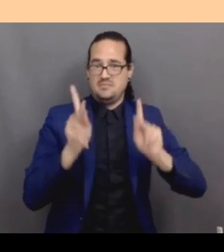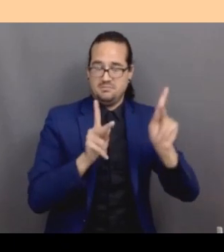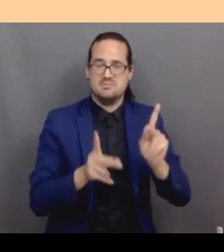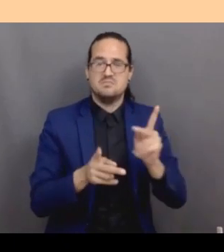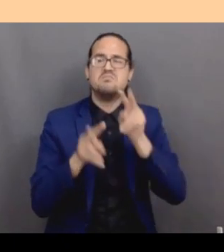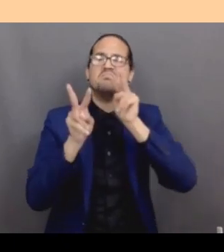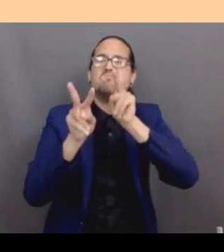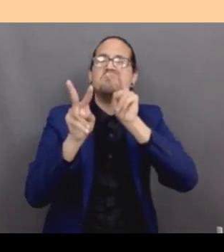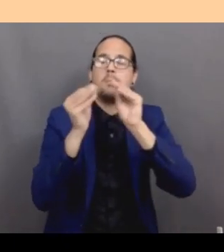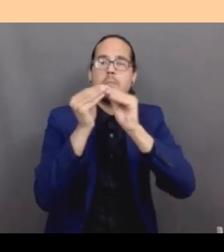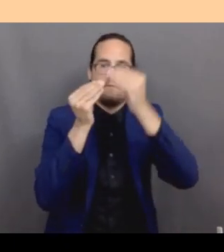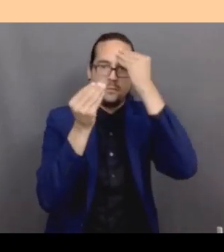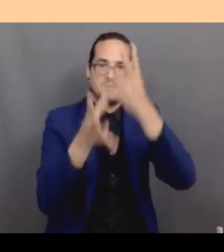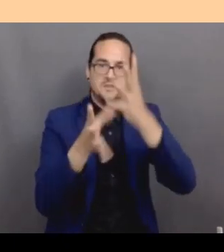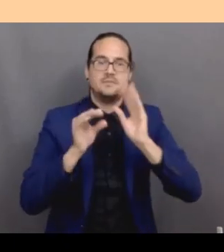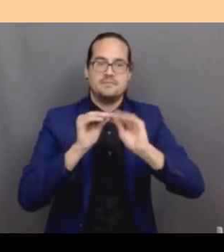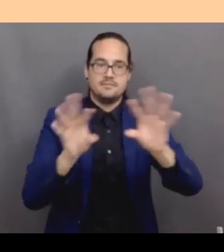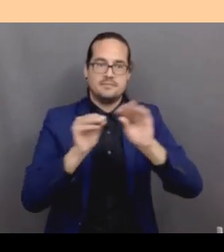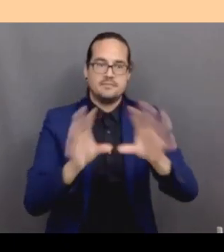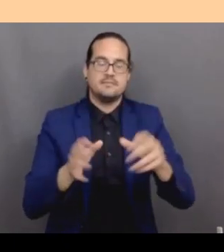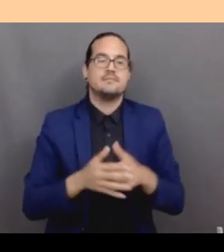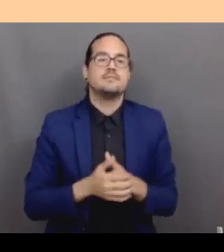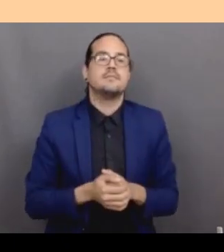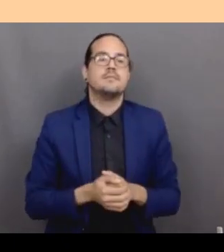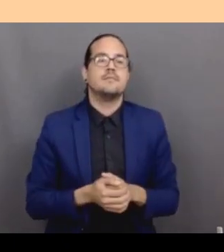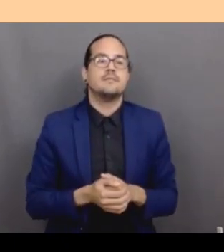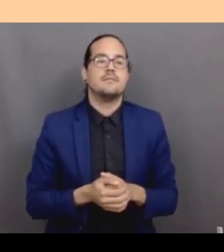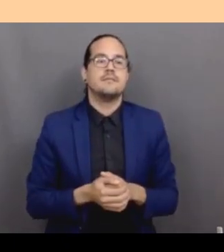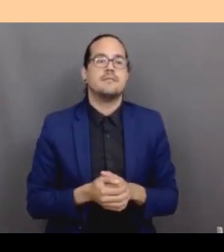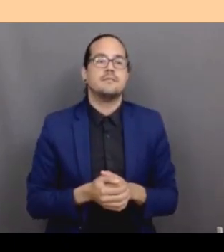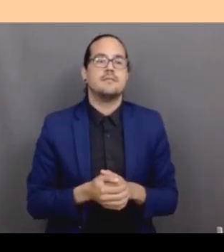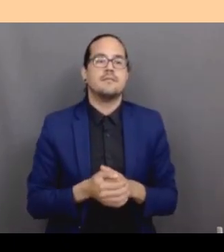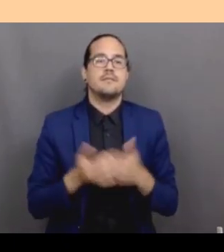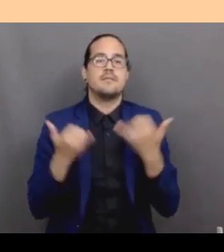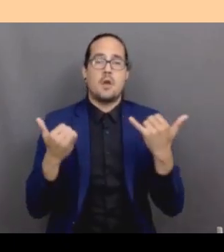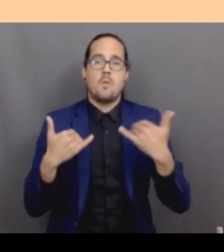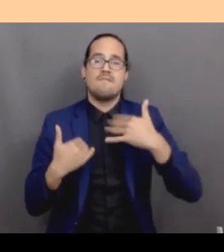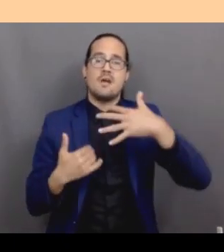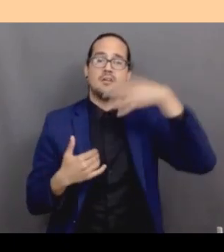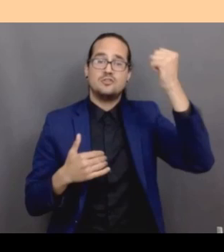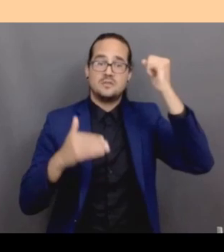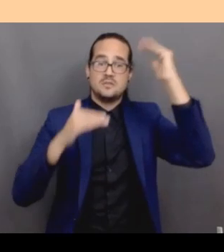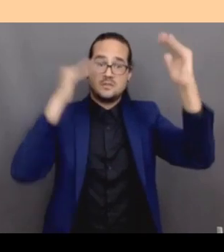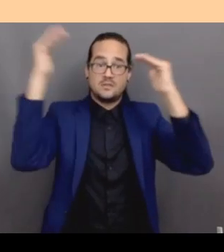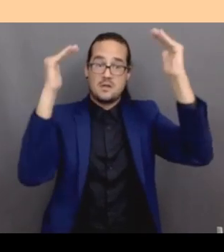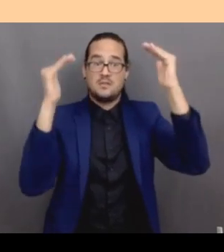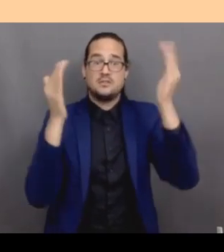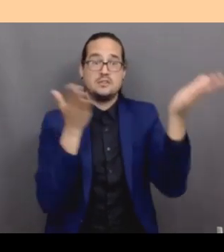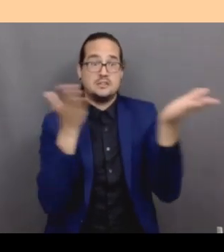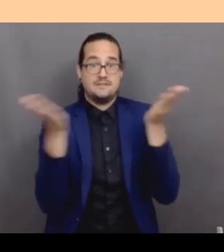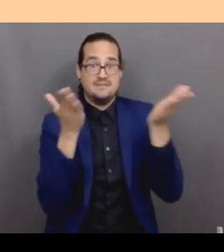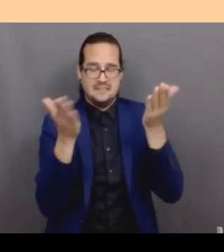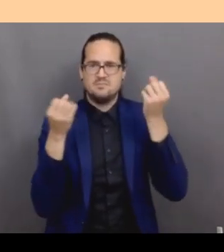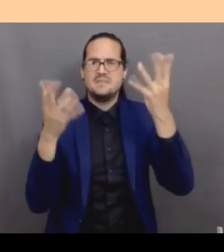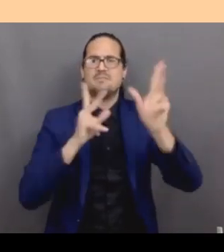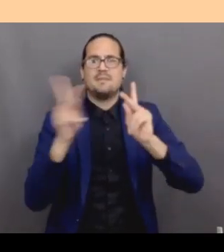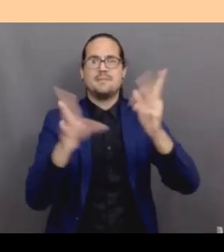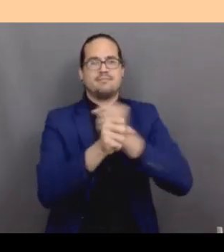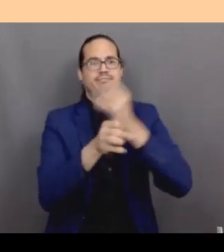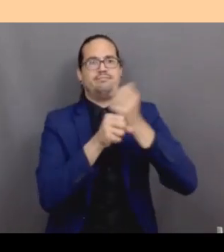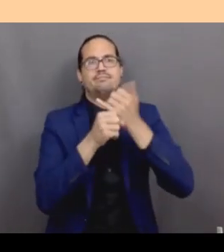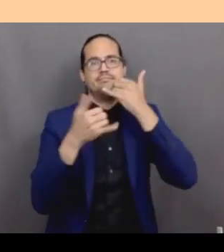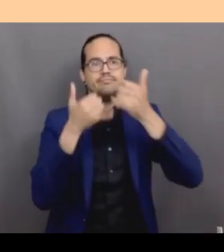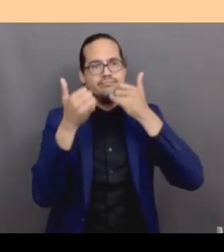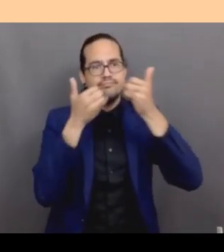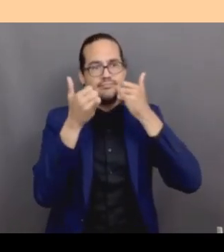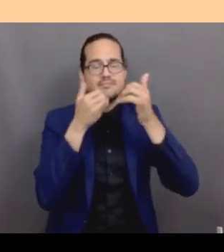to receive calls, increased over 25%, to making sure that our seniors can stay